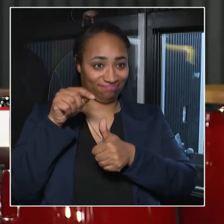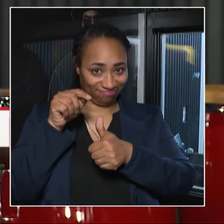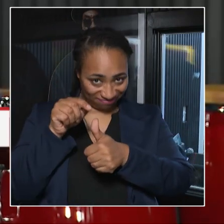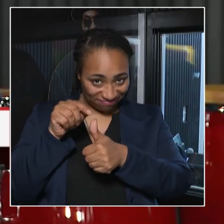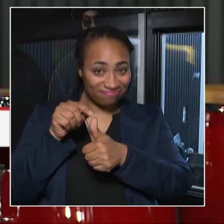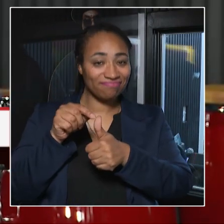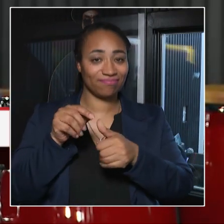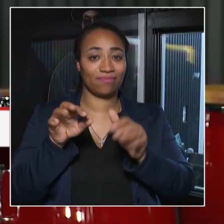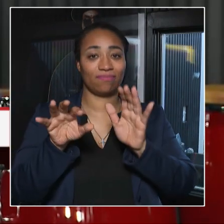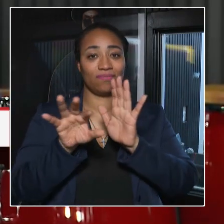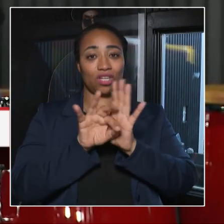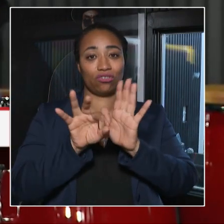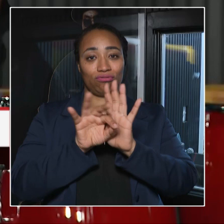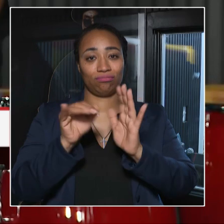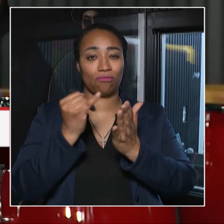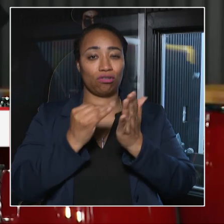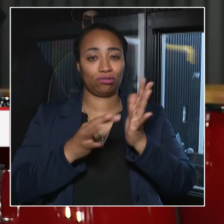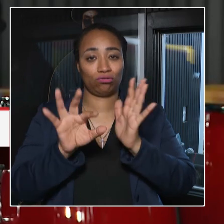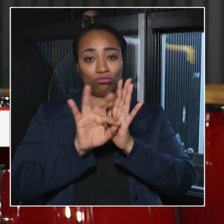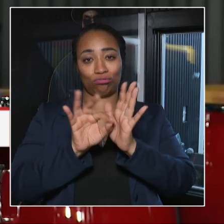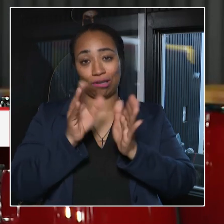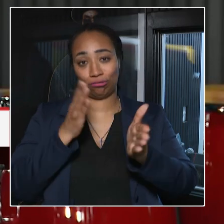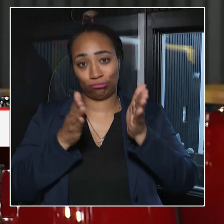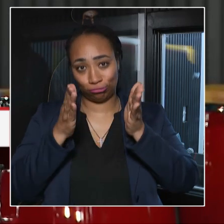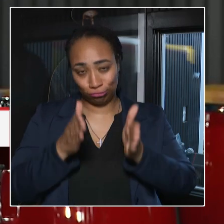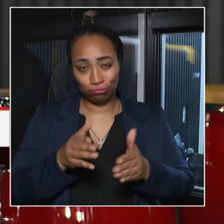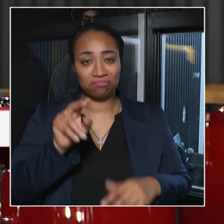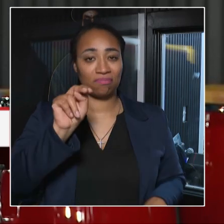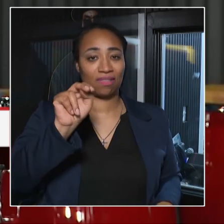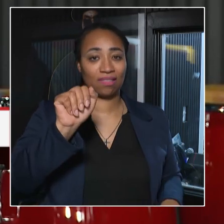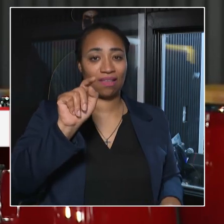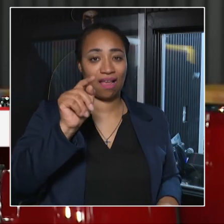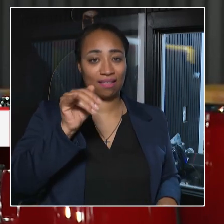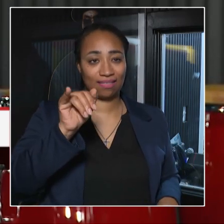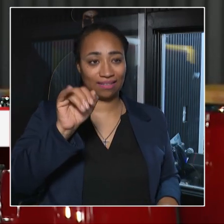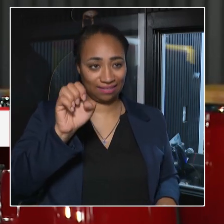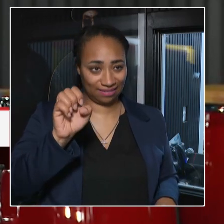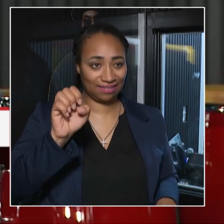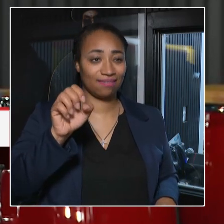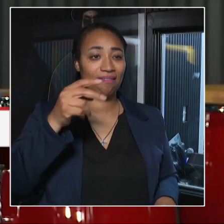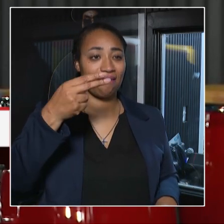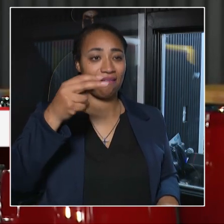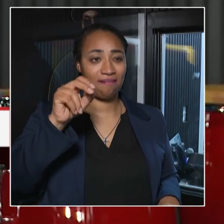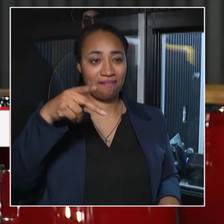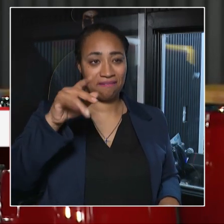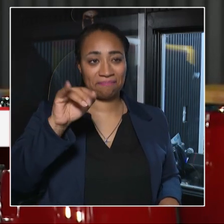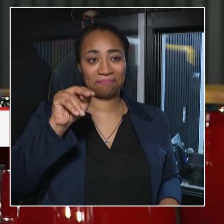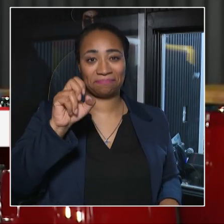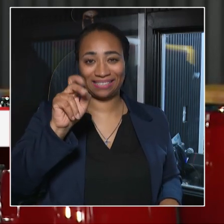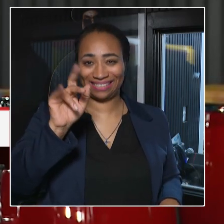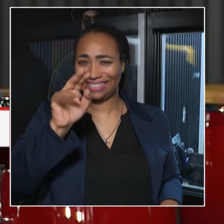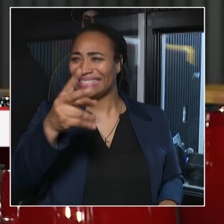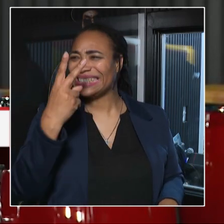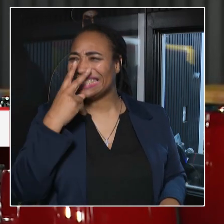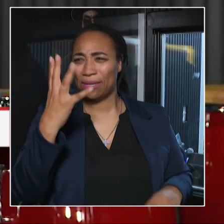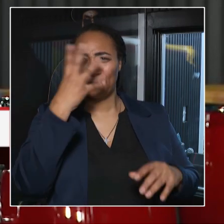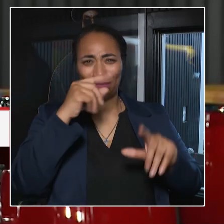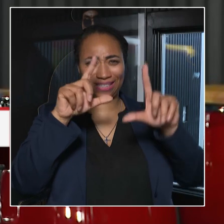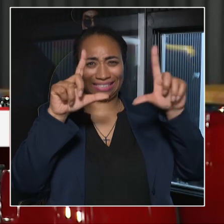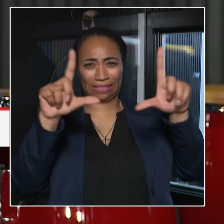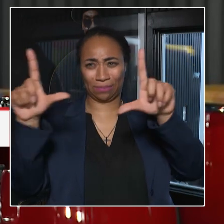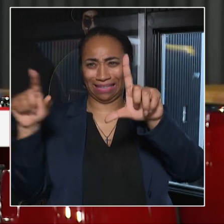who is the woman behind all of these beautiful exhibitions that you see all over this space. She is a mastermind. She